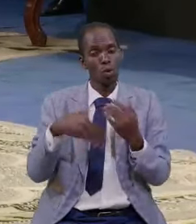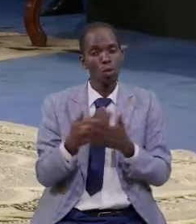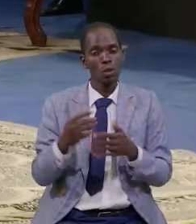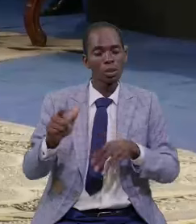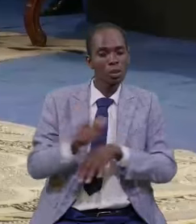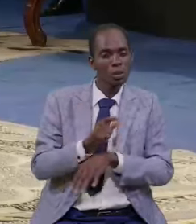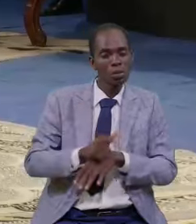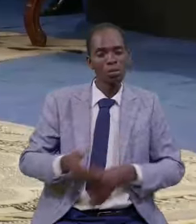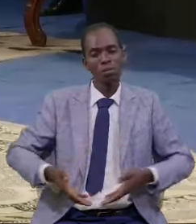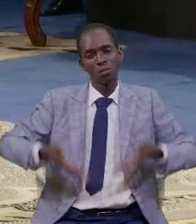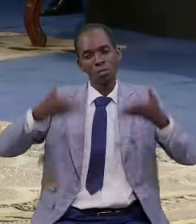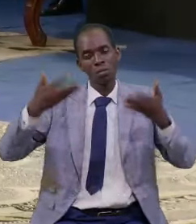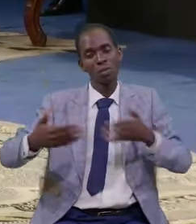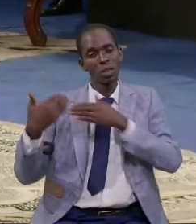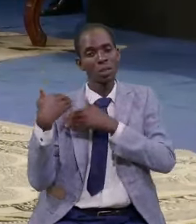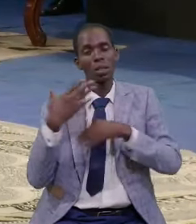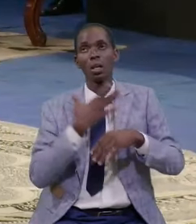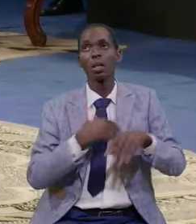And he says,